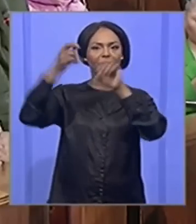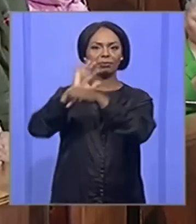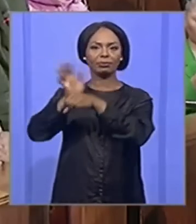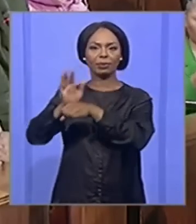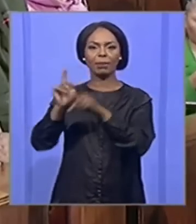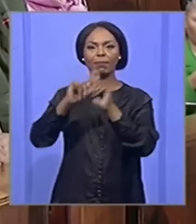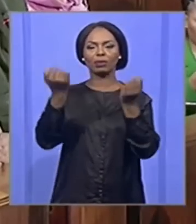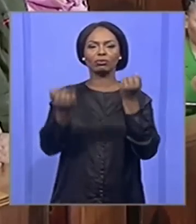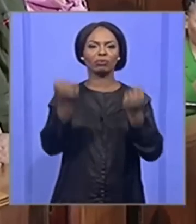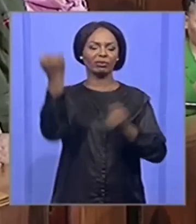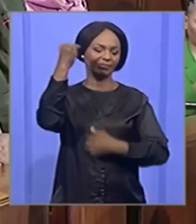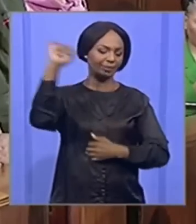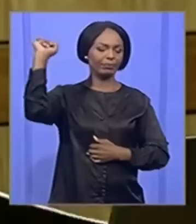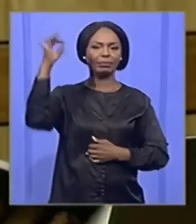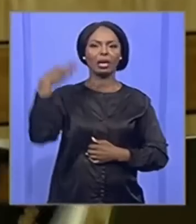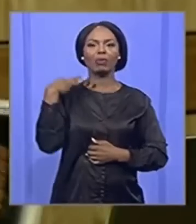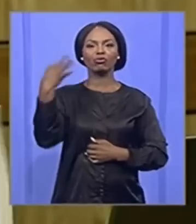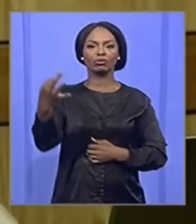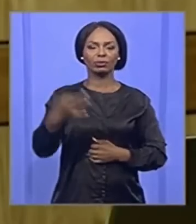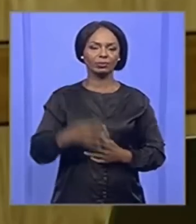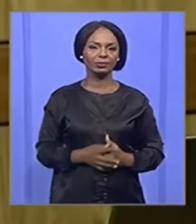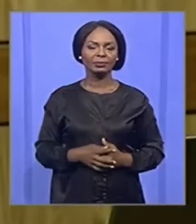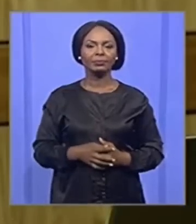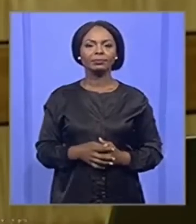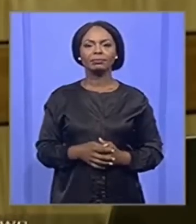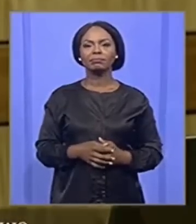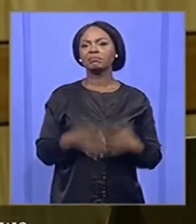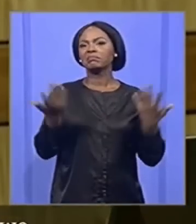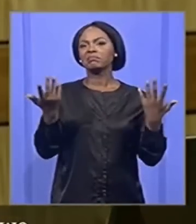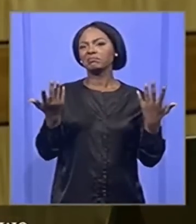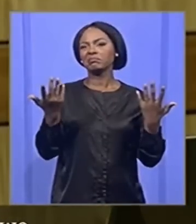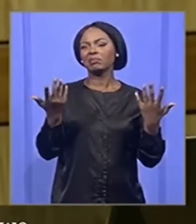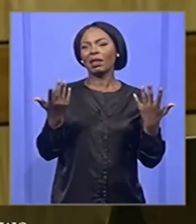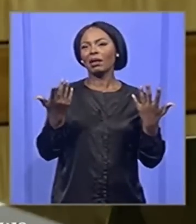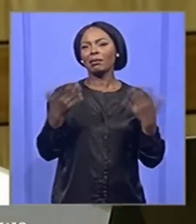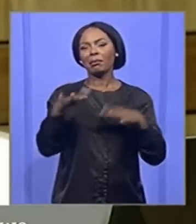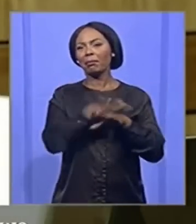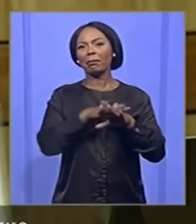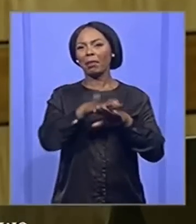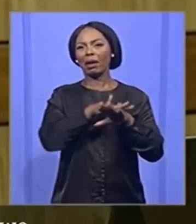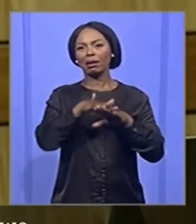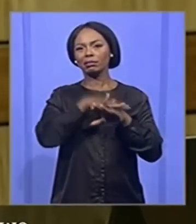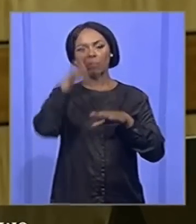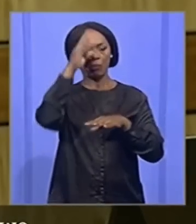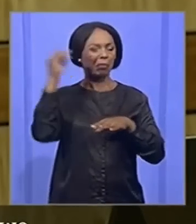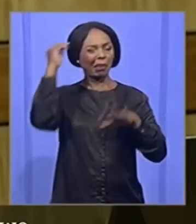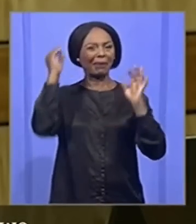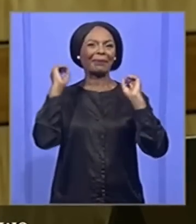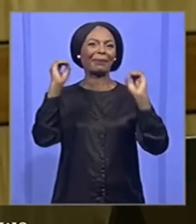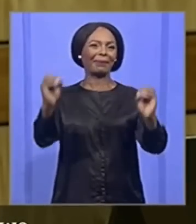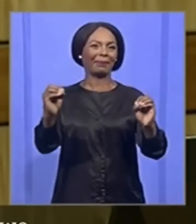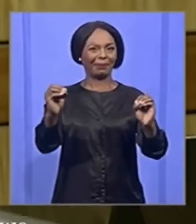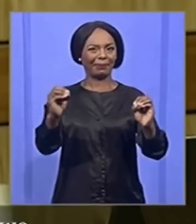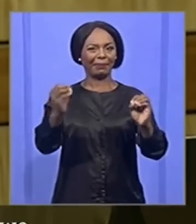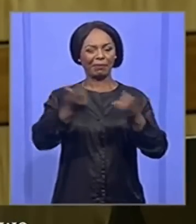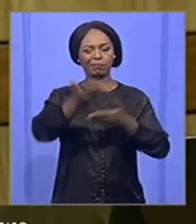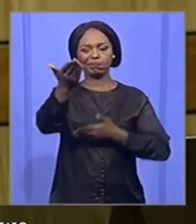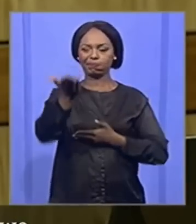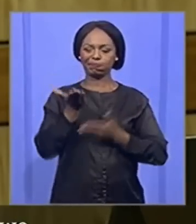thoko. There is accordingly no basis that I can recognize in law